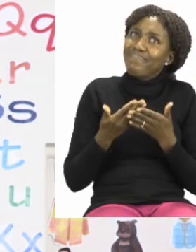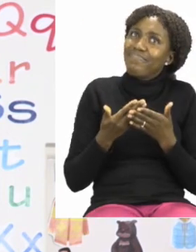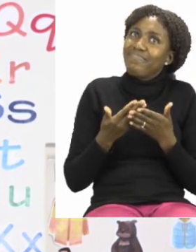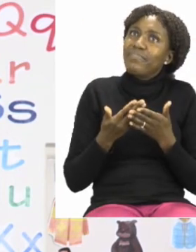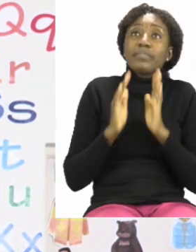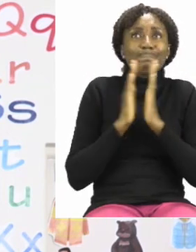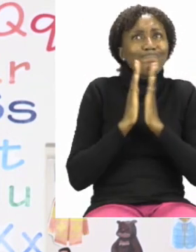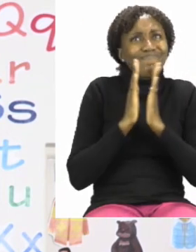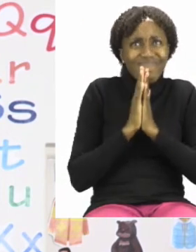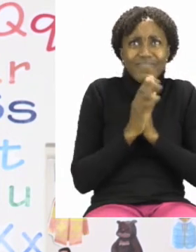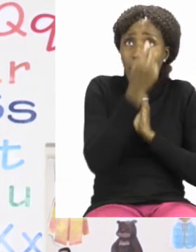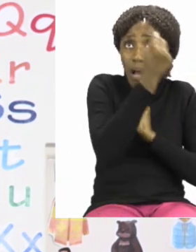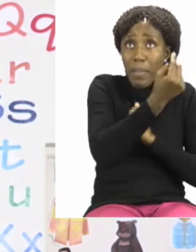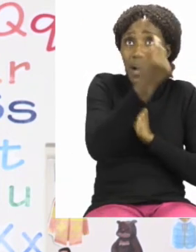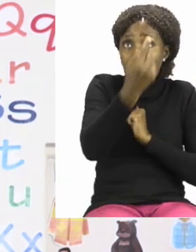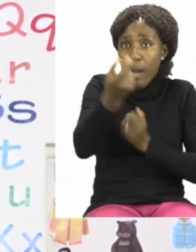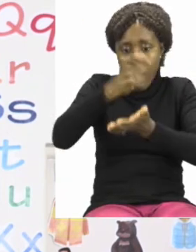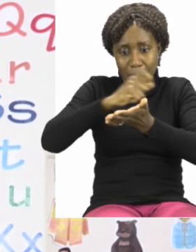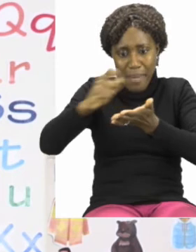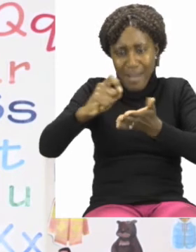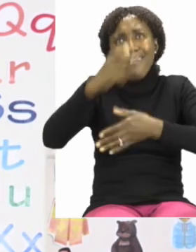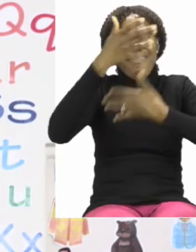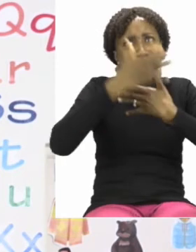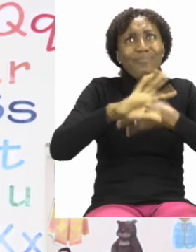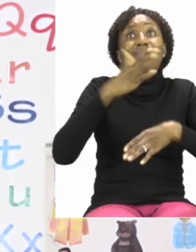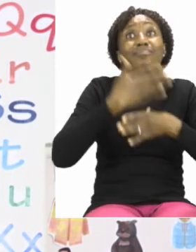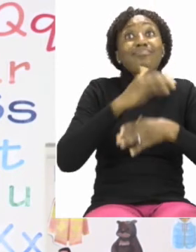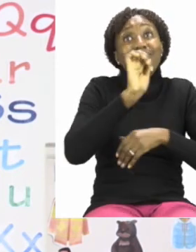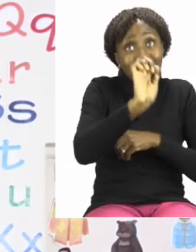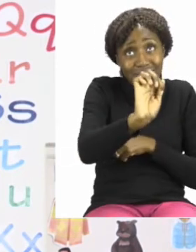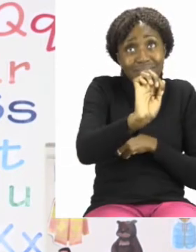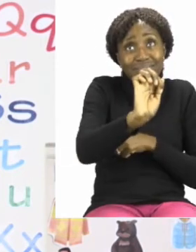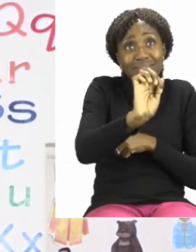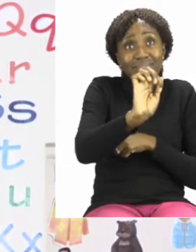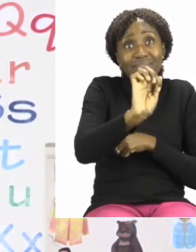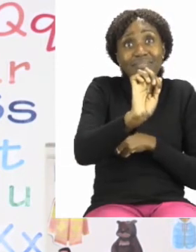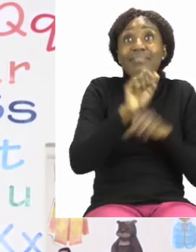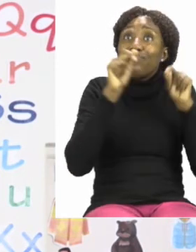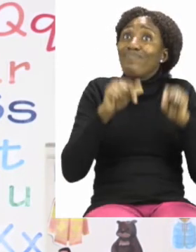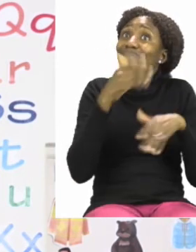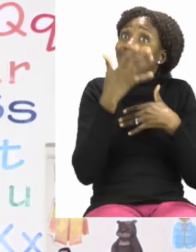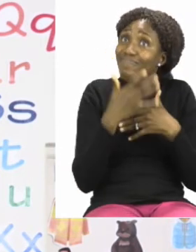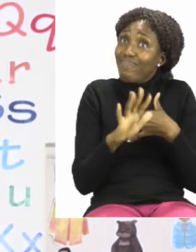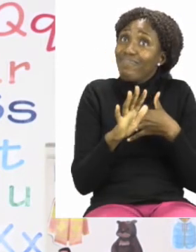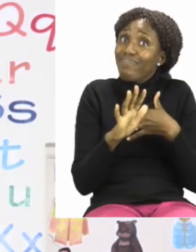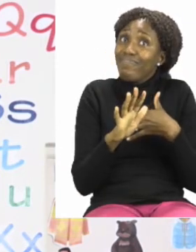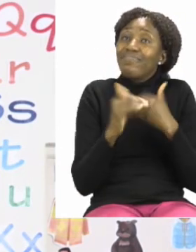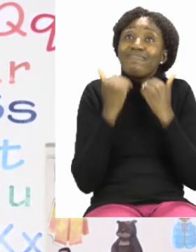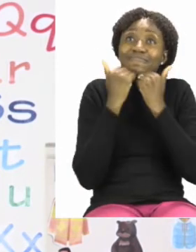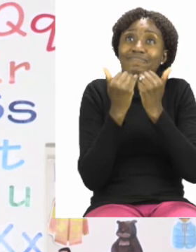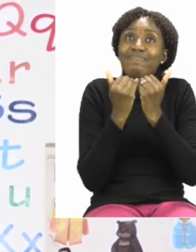make sure that you finish your work by yourself. So now that we are done, it's important for